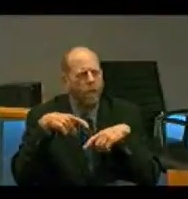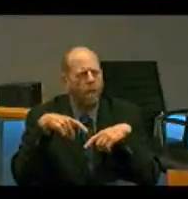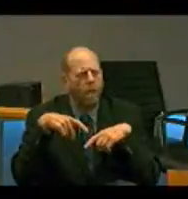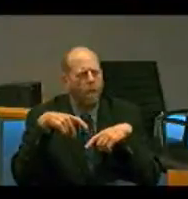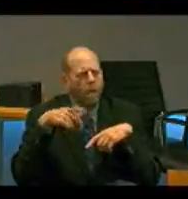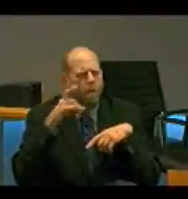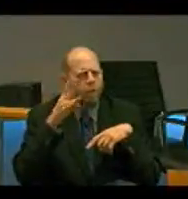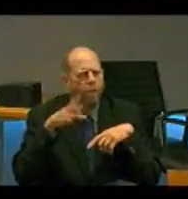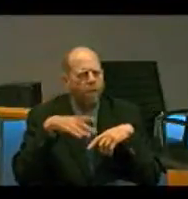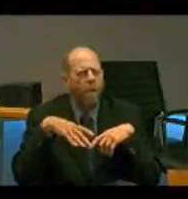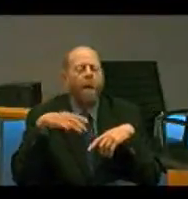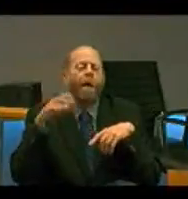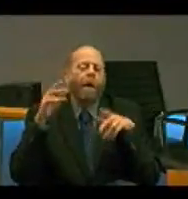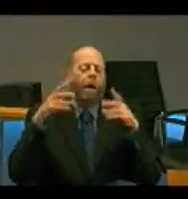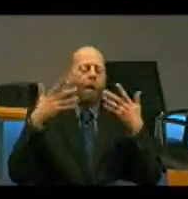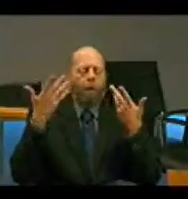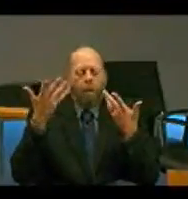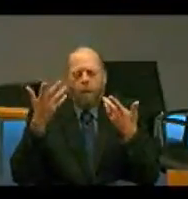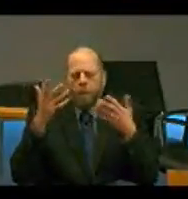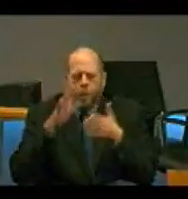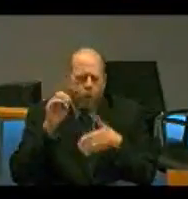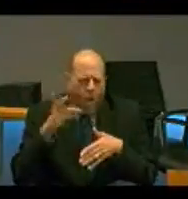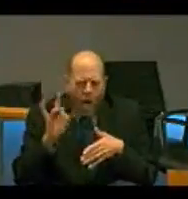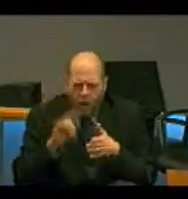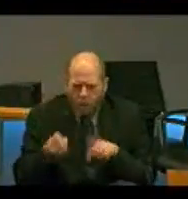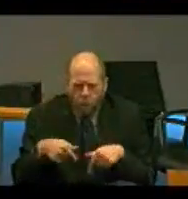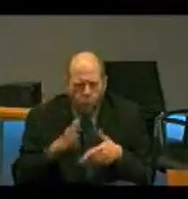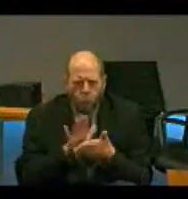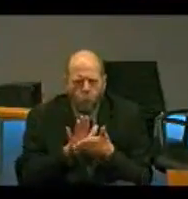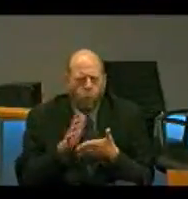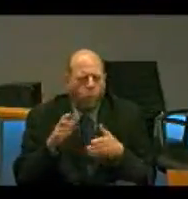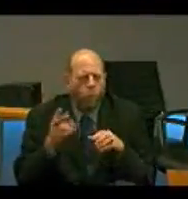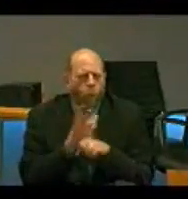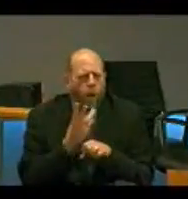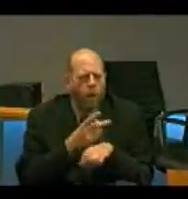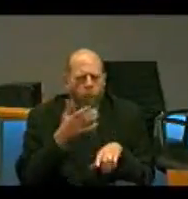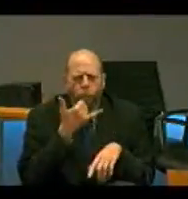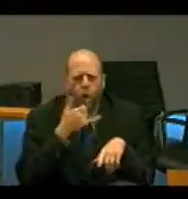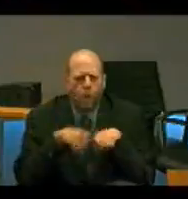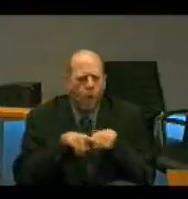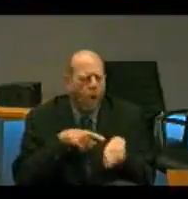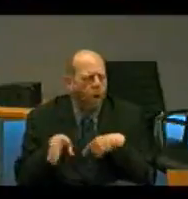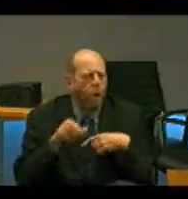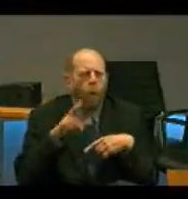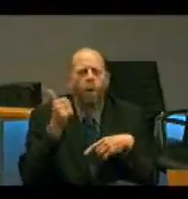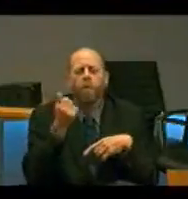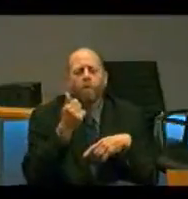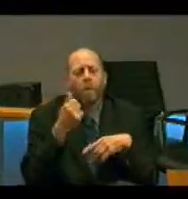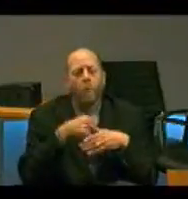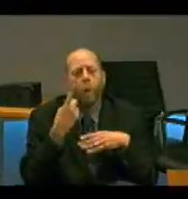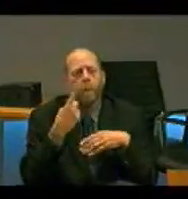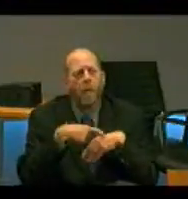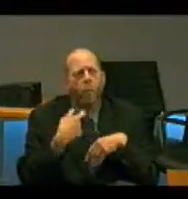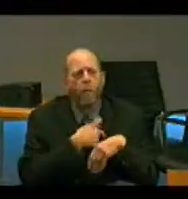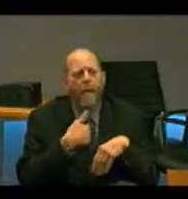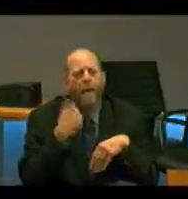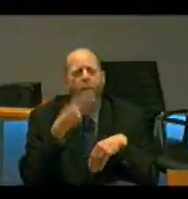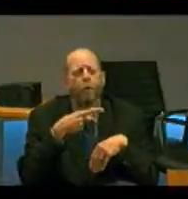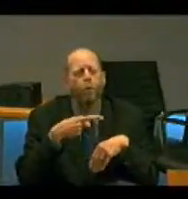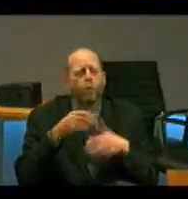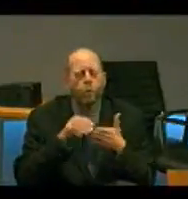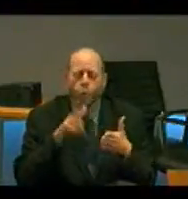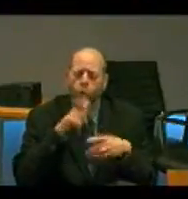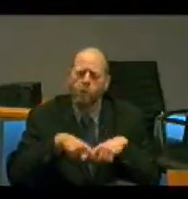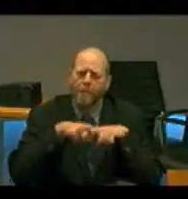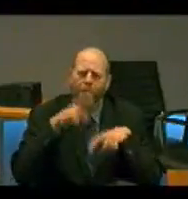to school wearing the wrong sock. A child in one case in one school, we had a couple of students that were suspended